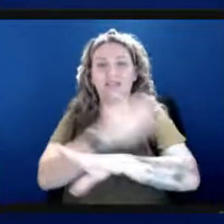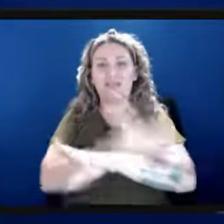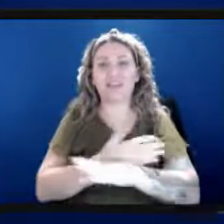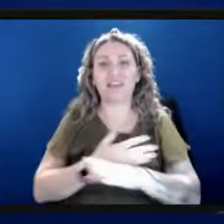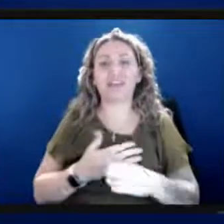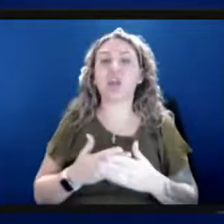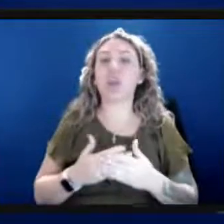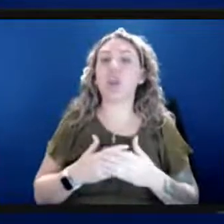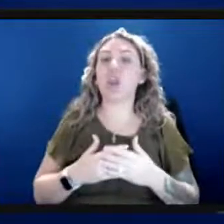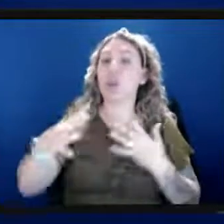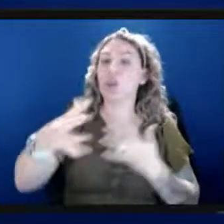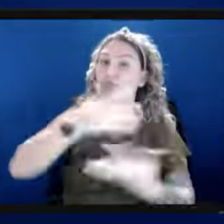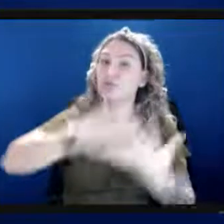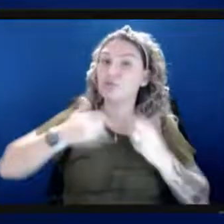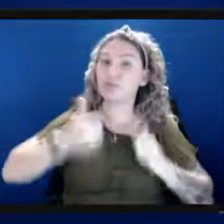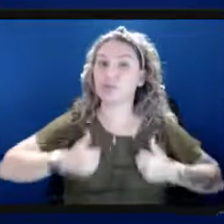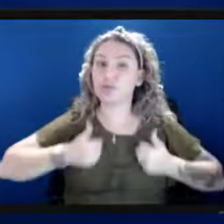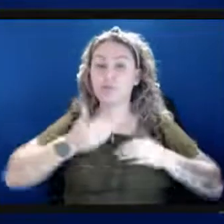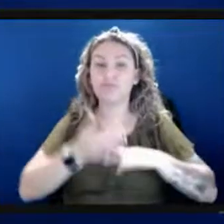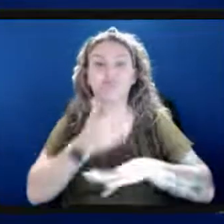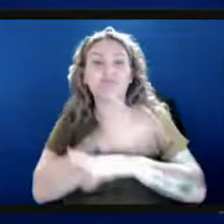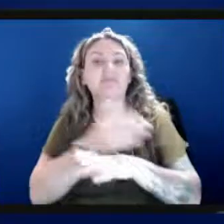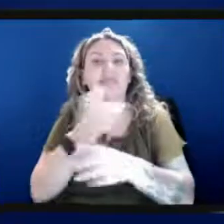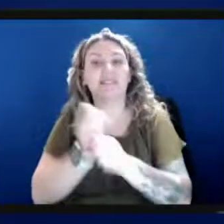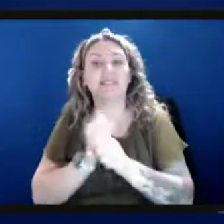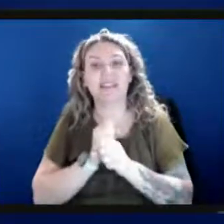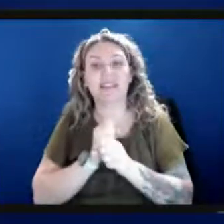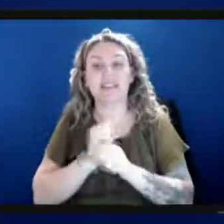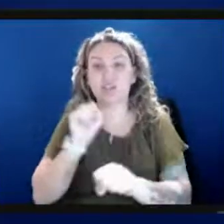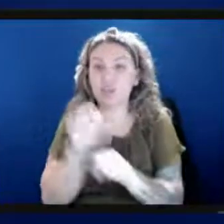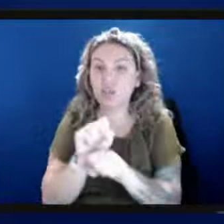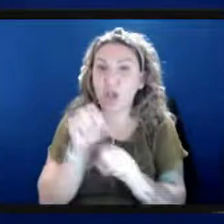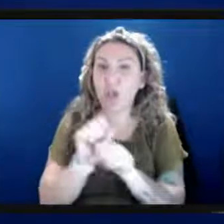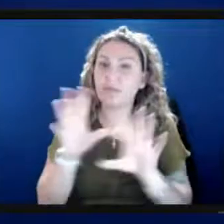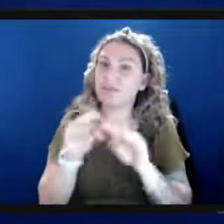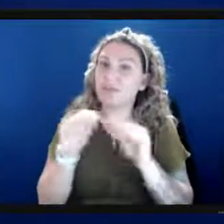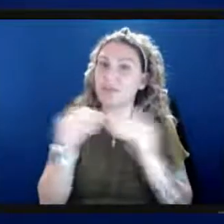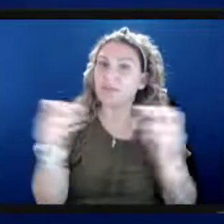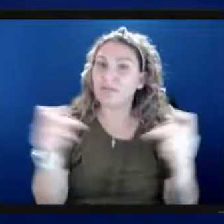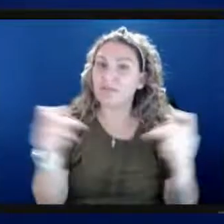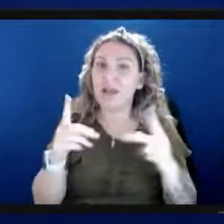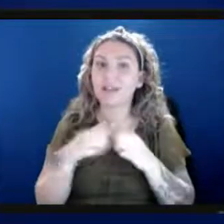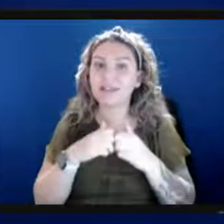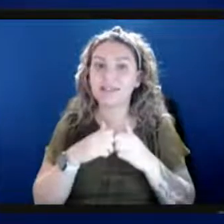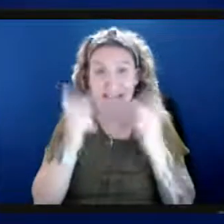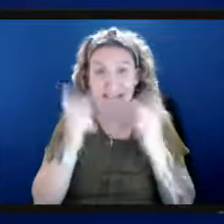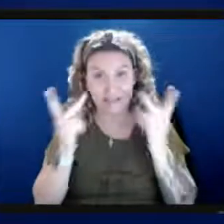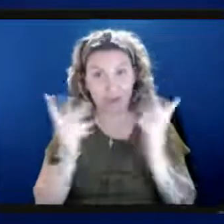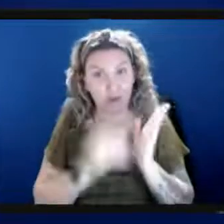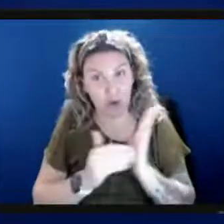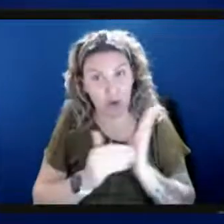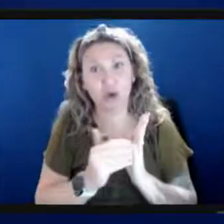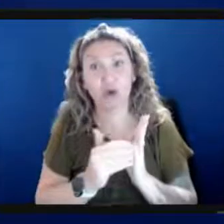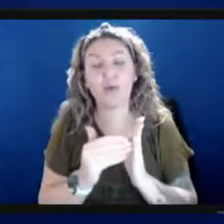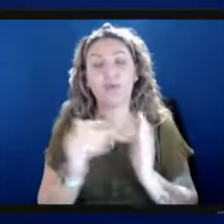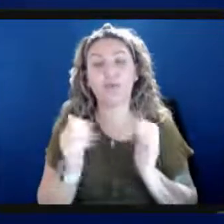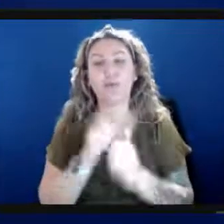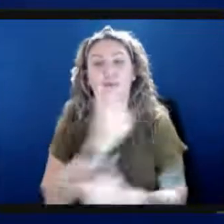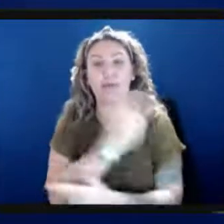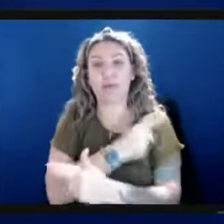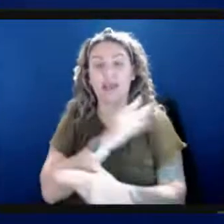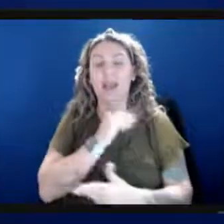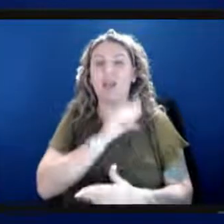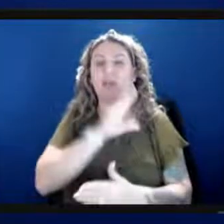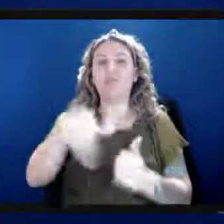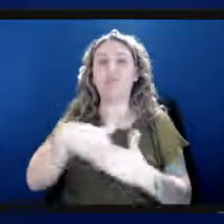gets better, they attain jobs, families get back together. We've seen a lot of patients with that, and the overall quality of life improves